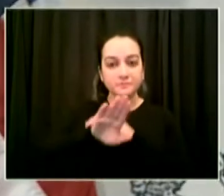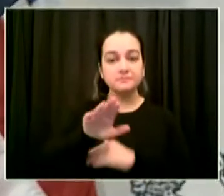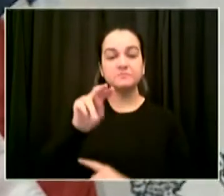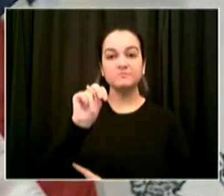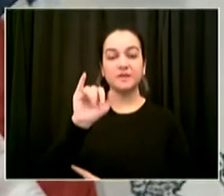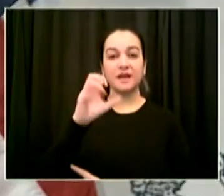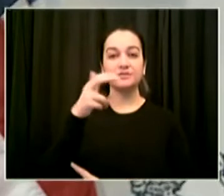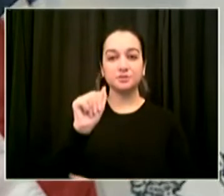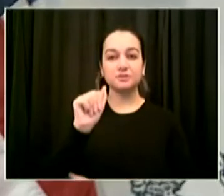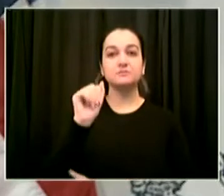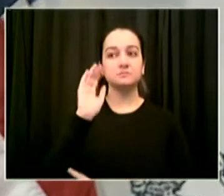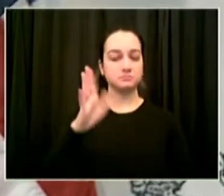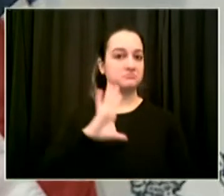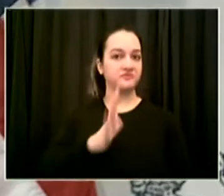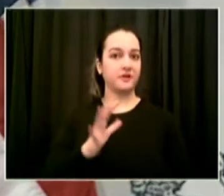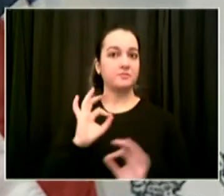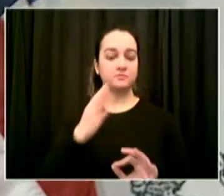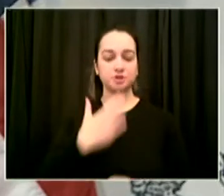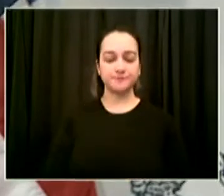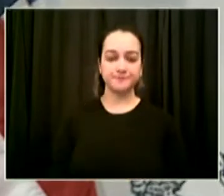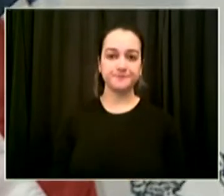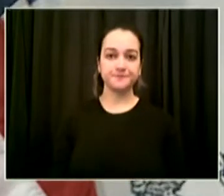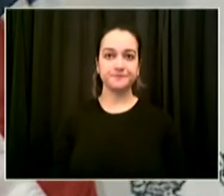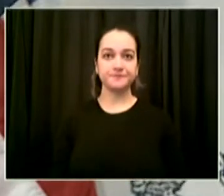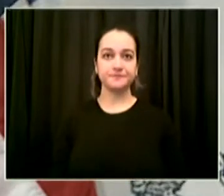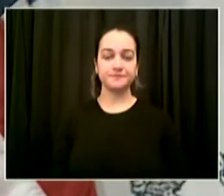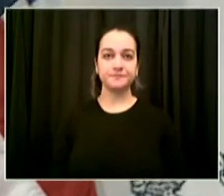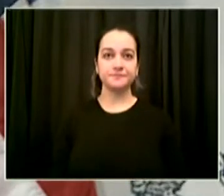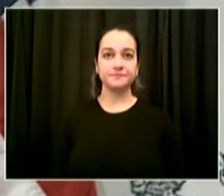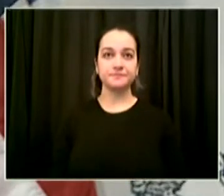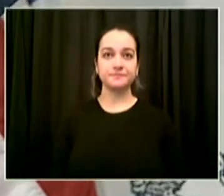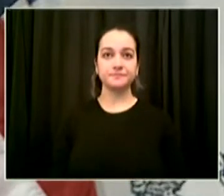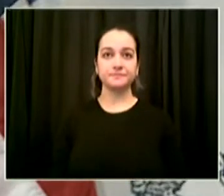We have time for two more for today. The next is Abu from Bangla Patrika.